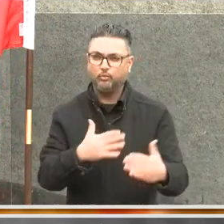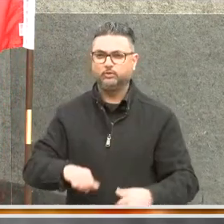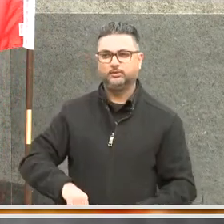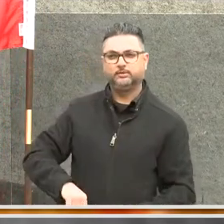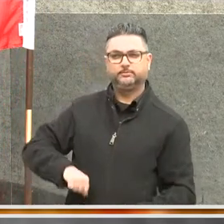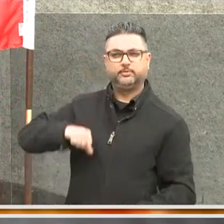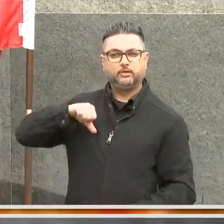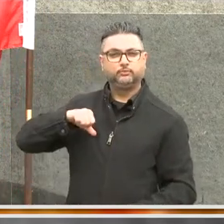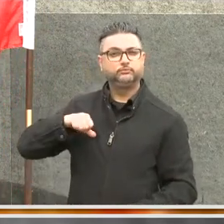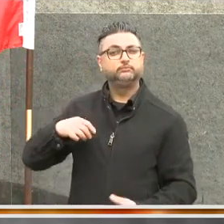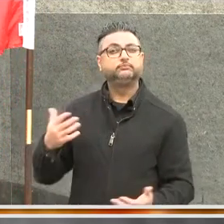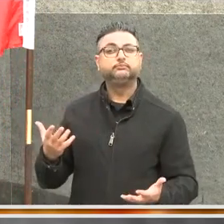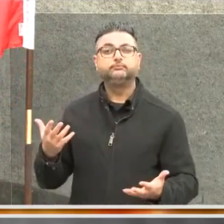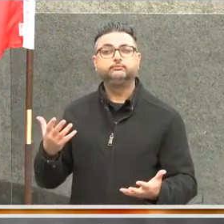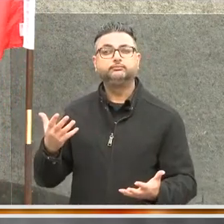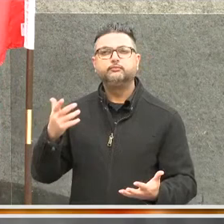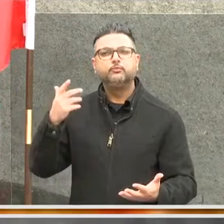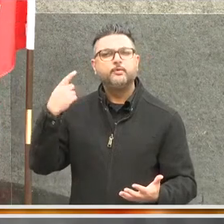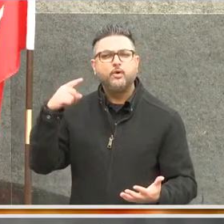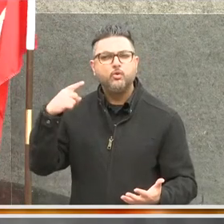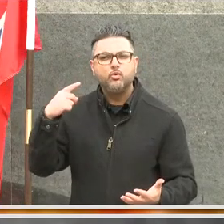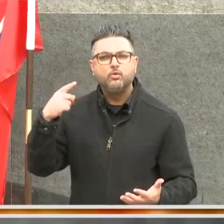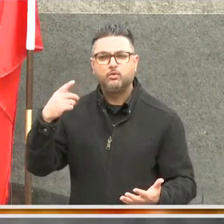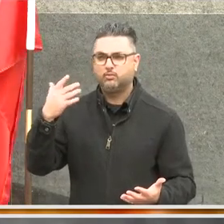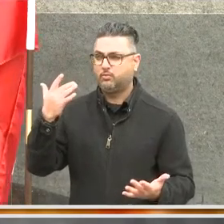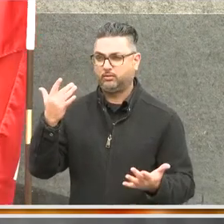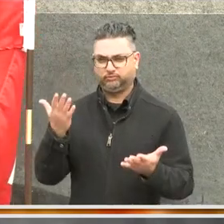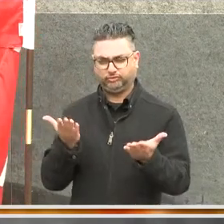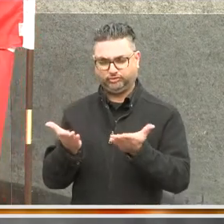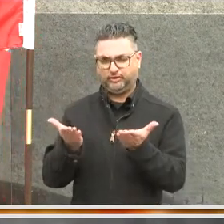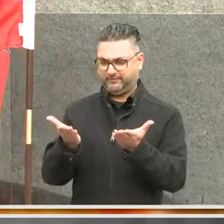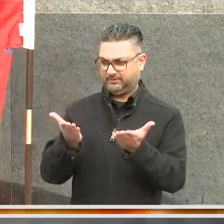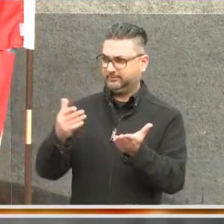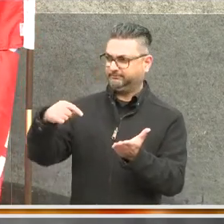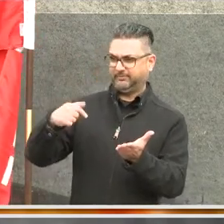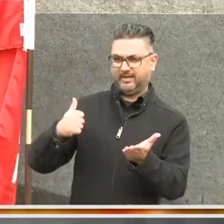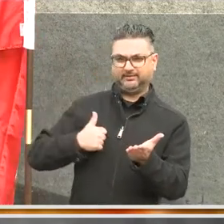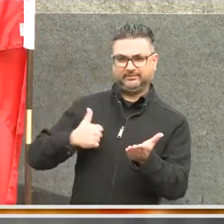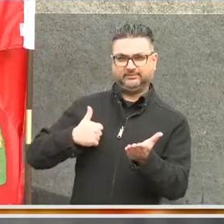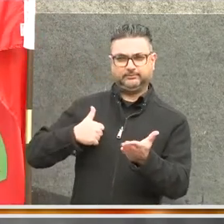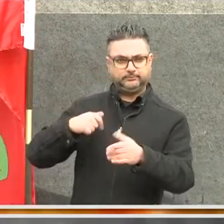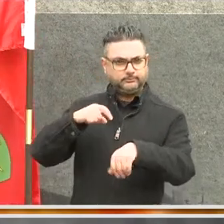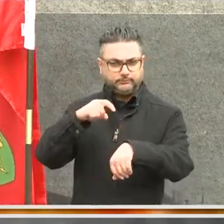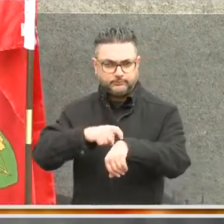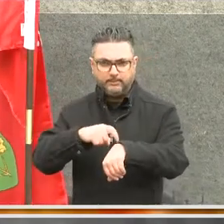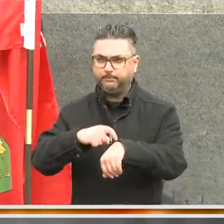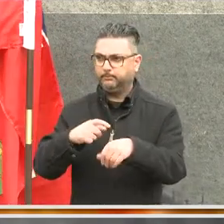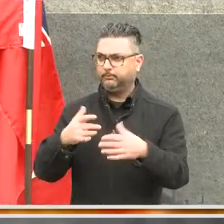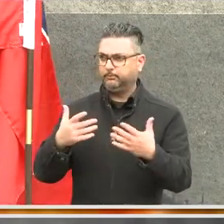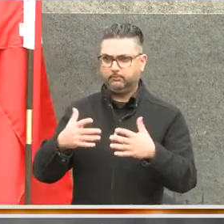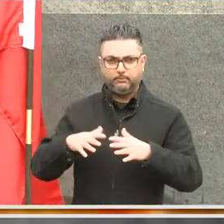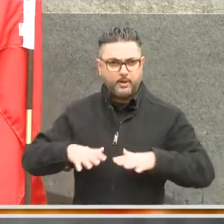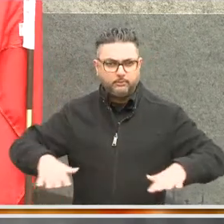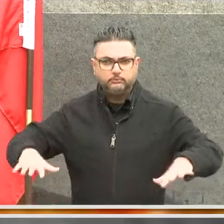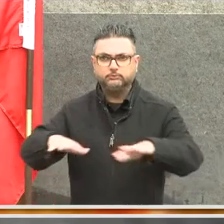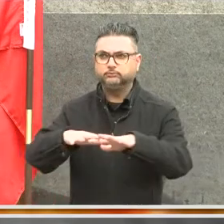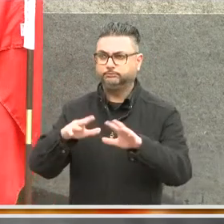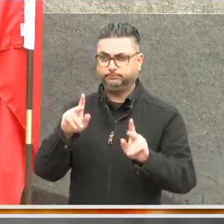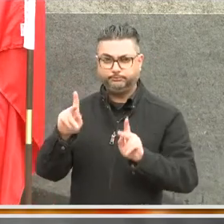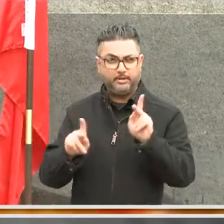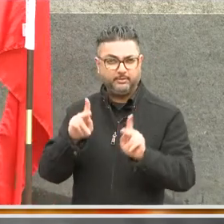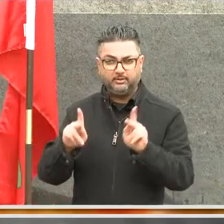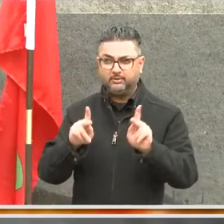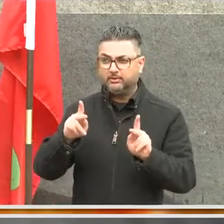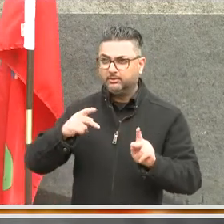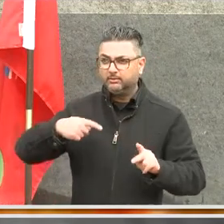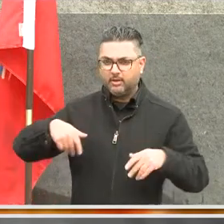Canada in every time and place. Those who made the ultimate sacrifice, as